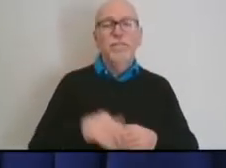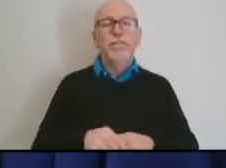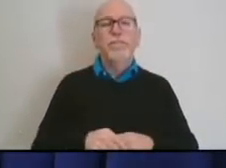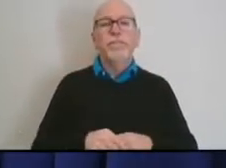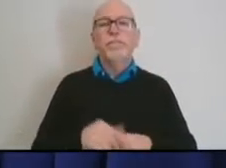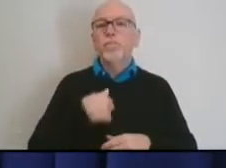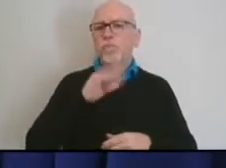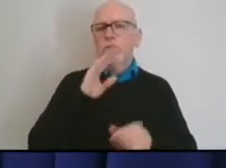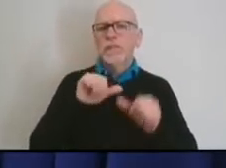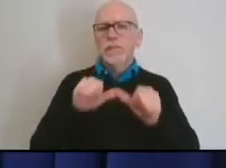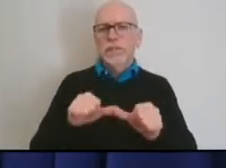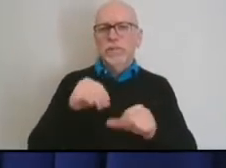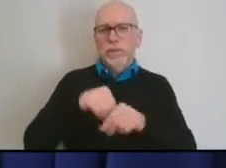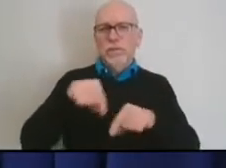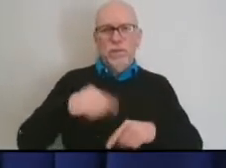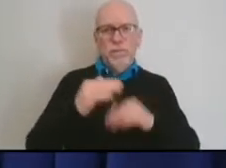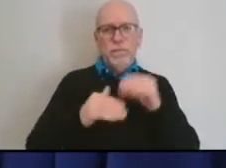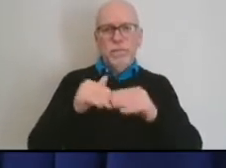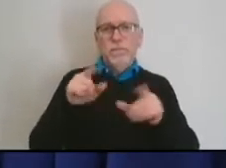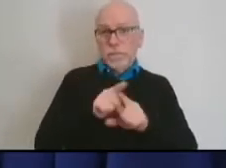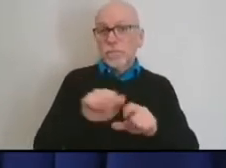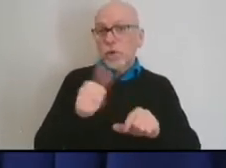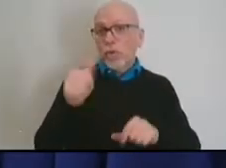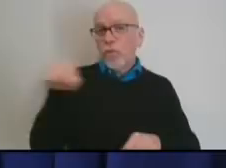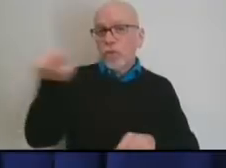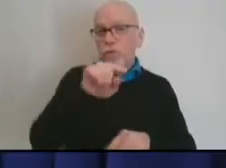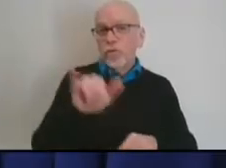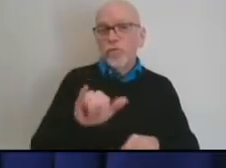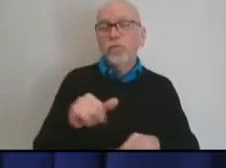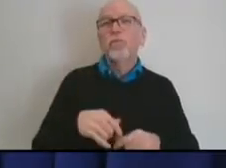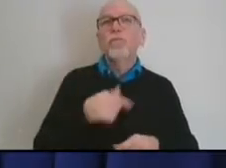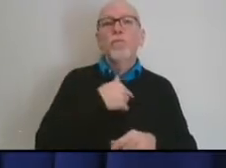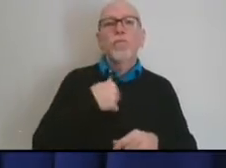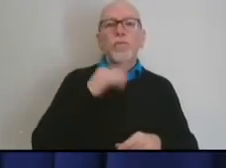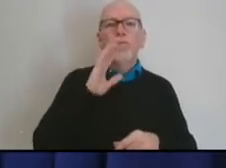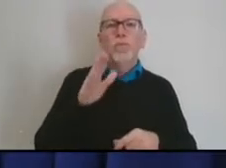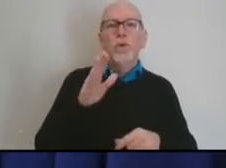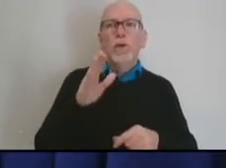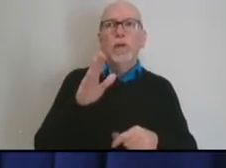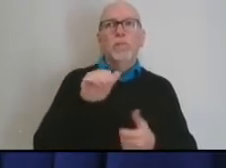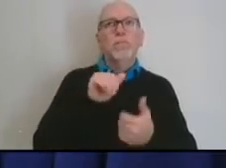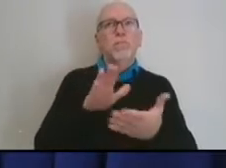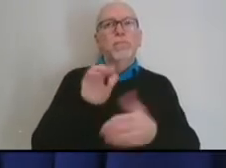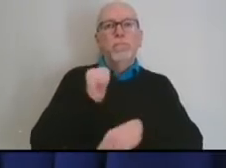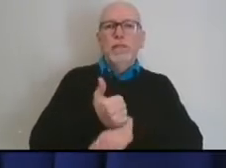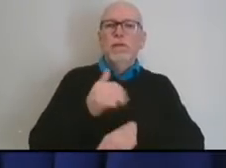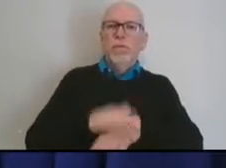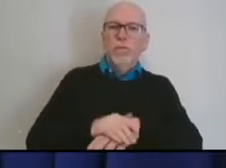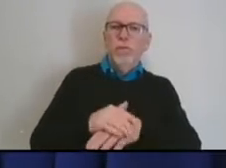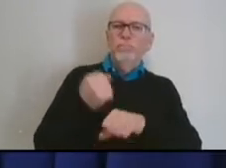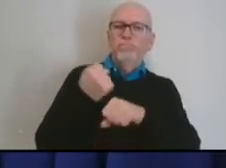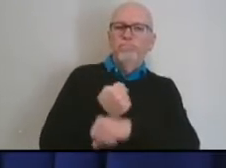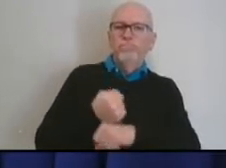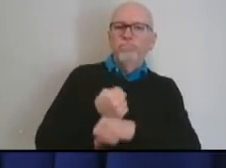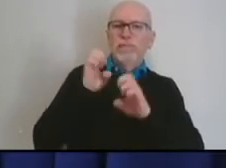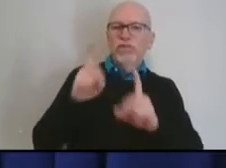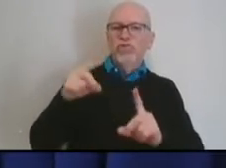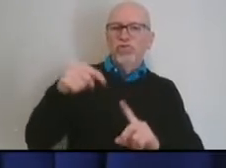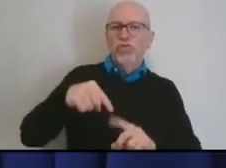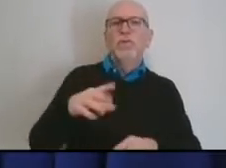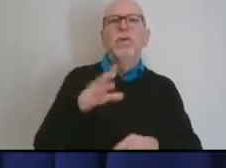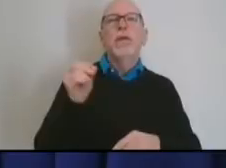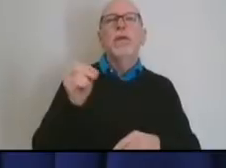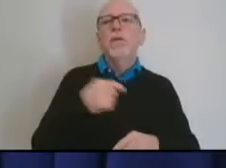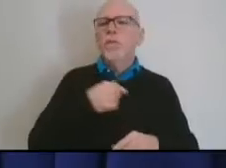in this building, as in others, taking a education approach. And what we don't